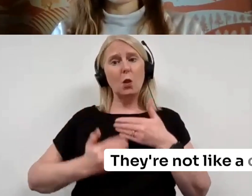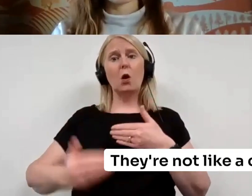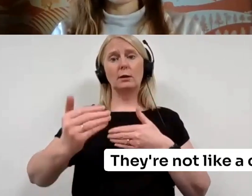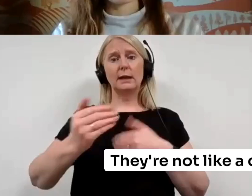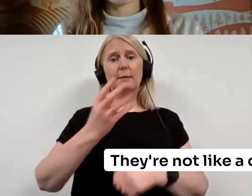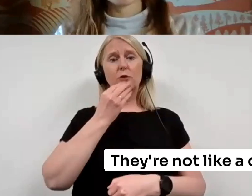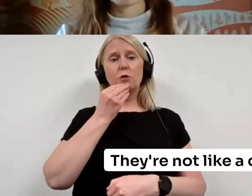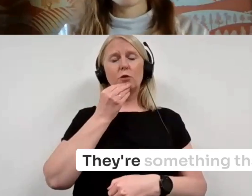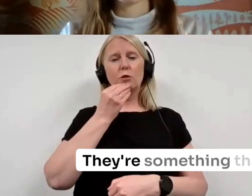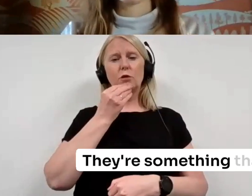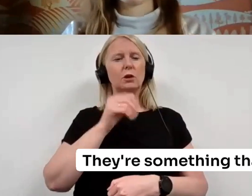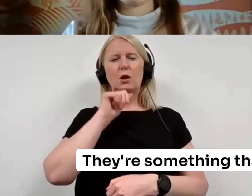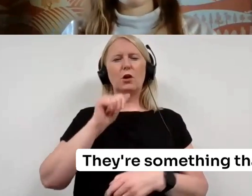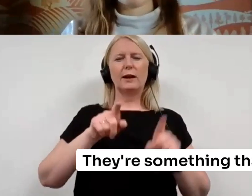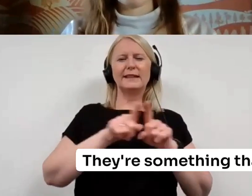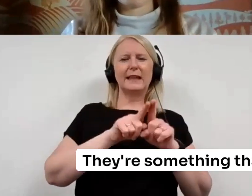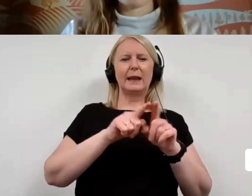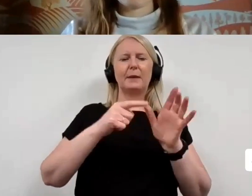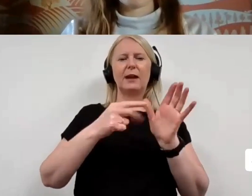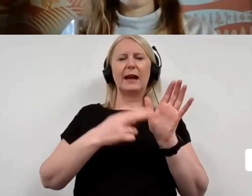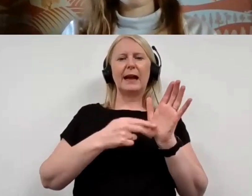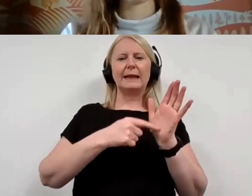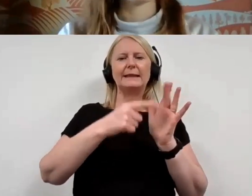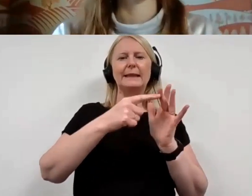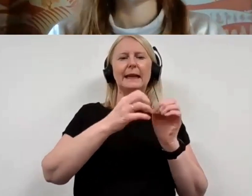like a course of antibiotics. They're something that you would sort of stay on.